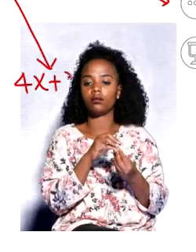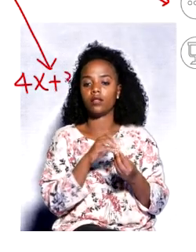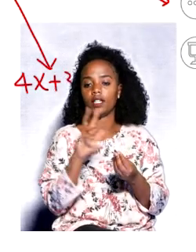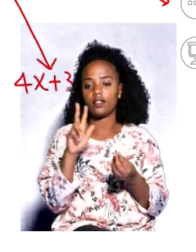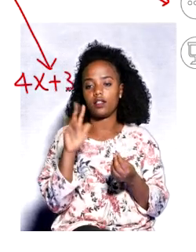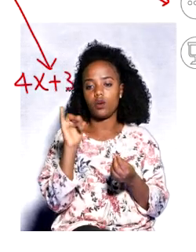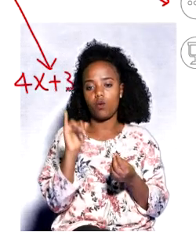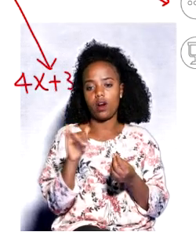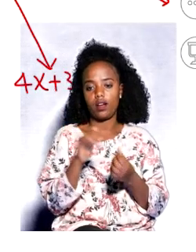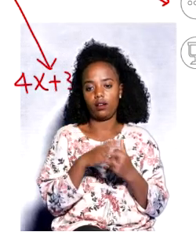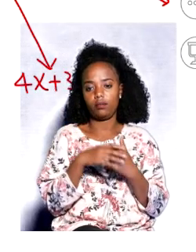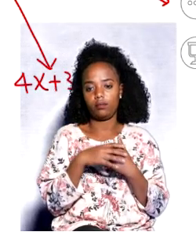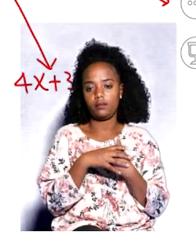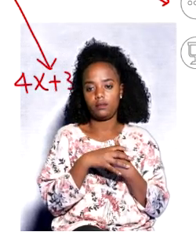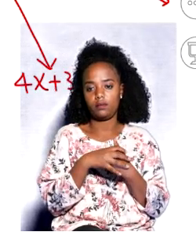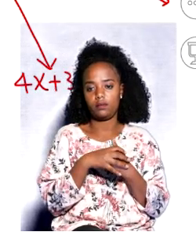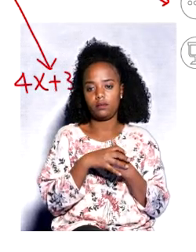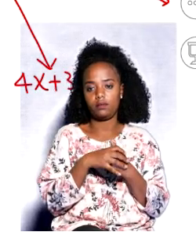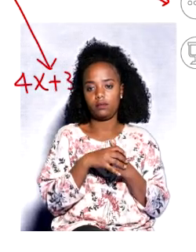3y.